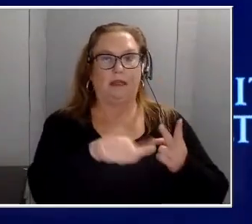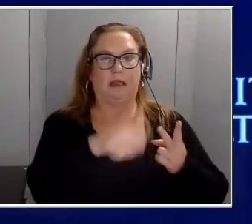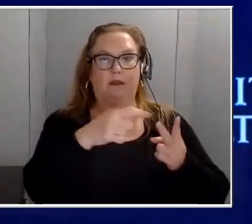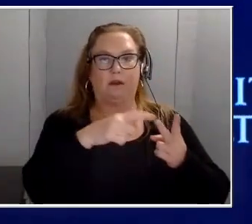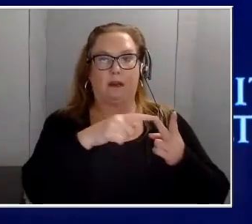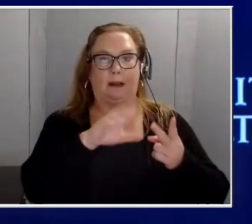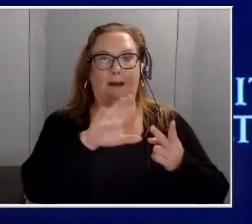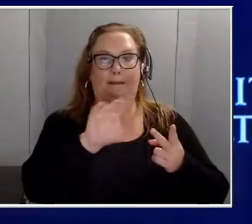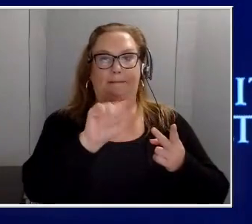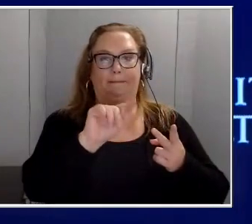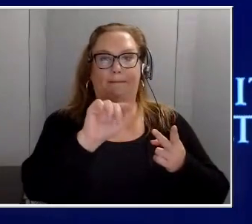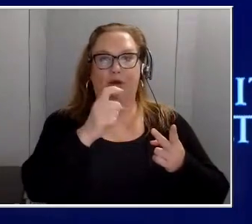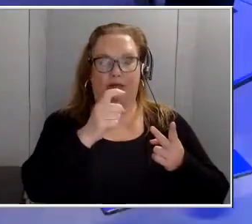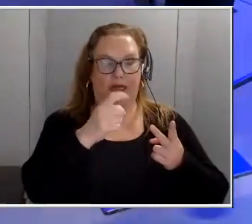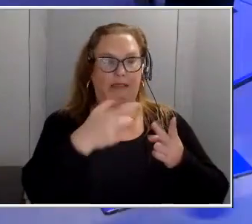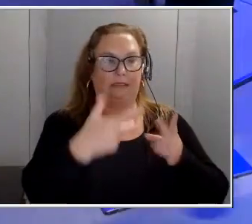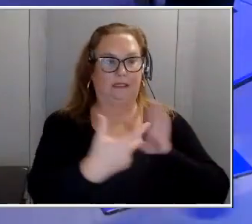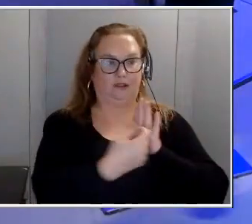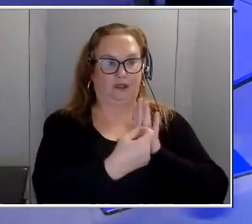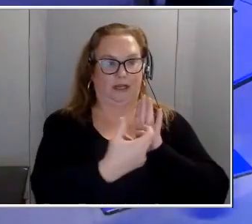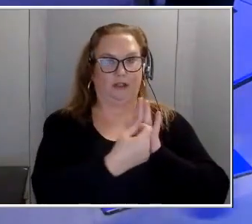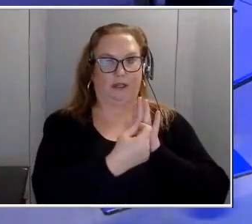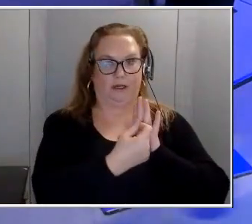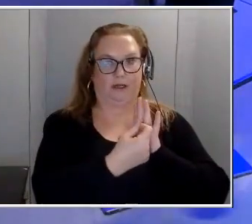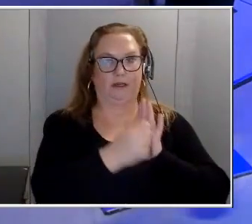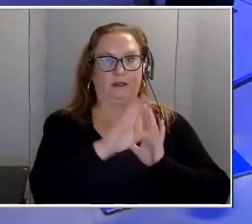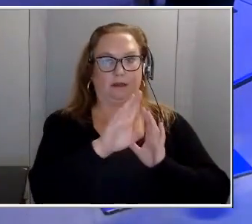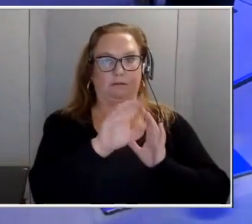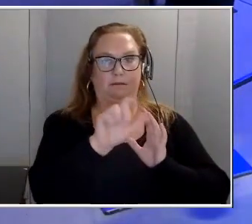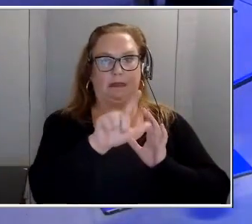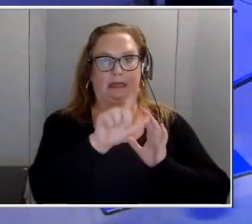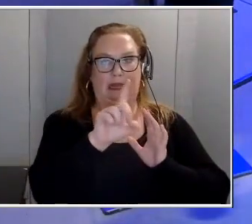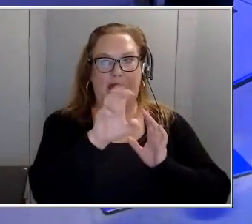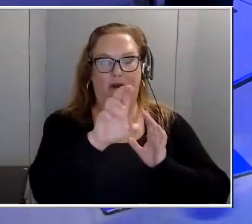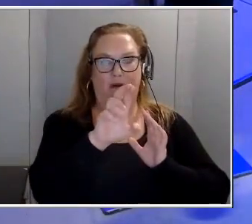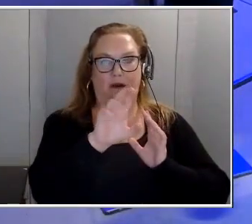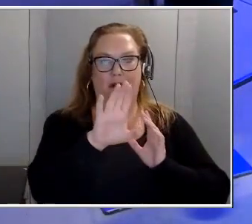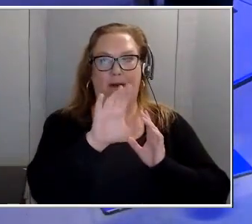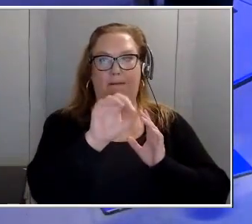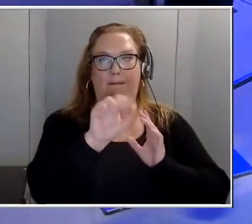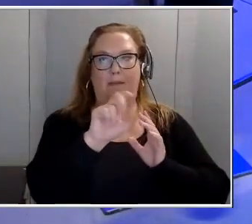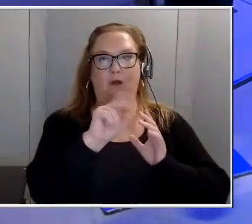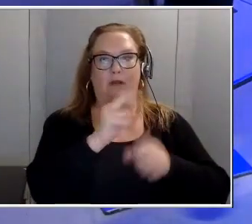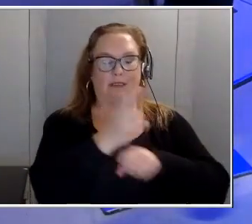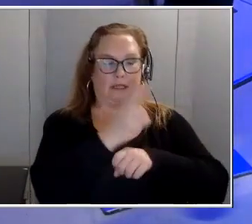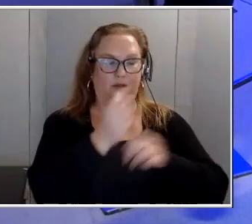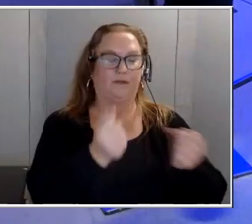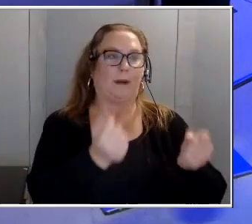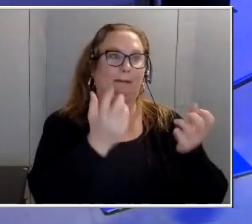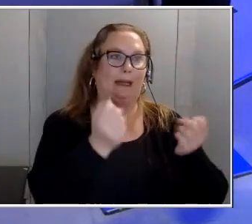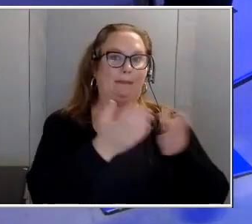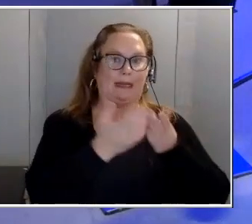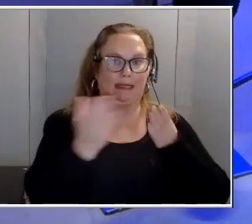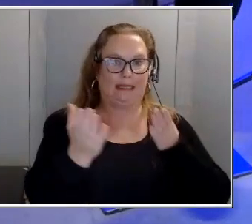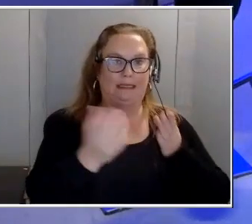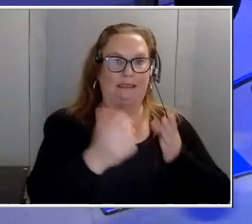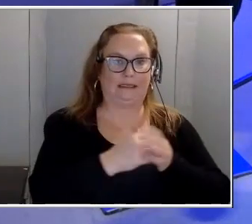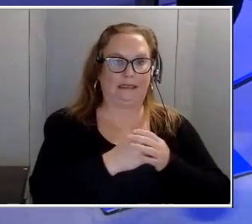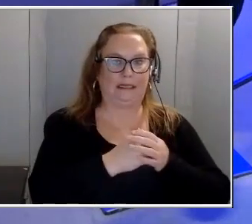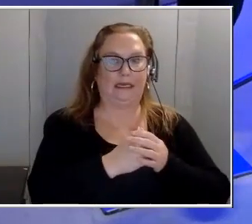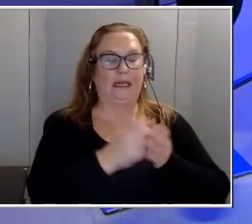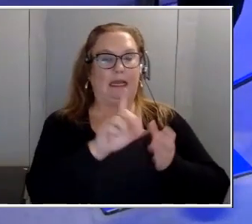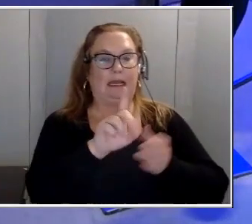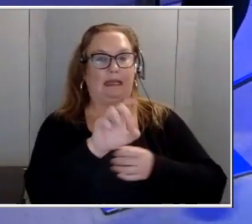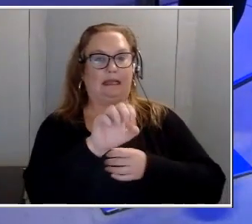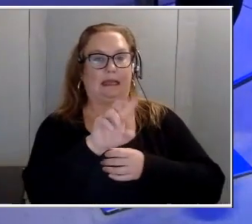Botox injection into the bladder is another option. And I want to talk about that here. Just Botox is being used for many, many things. Yes. I want to see that device one more